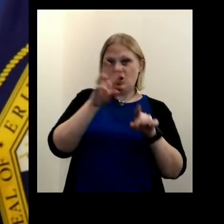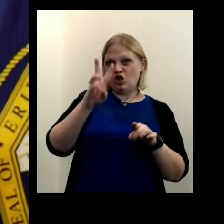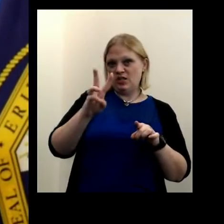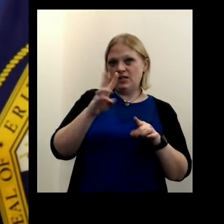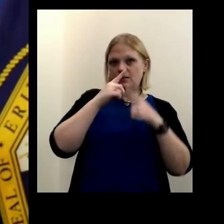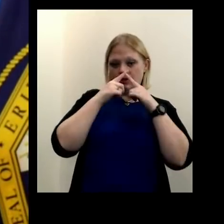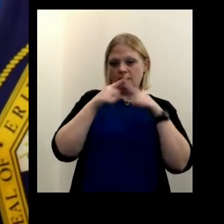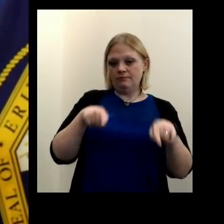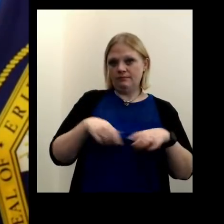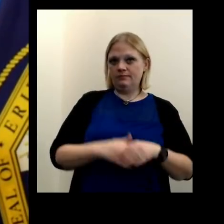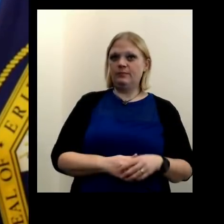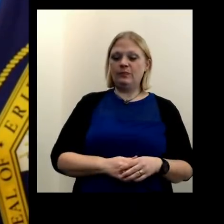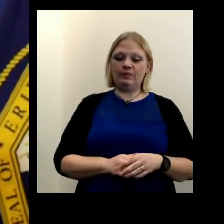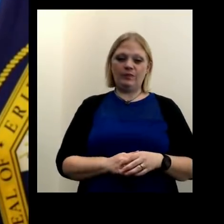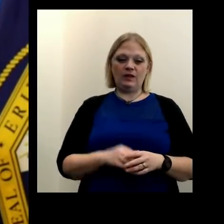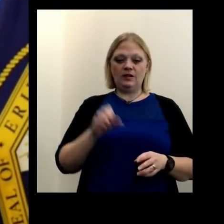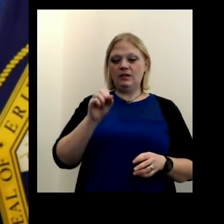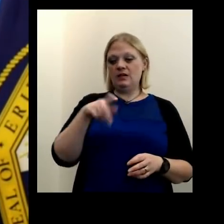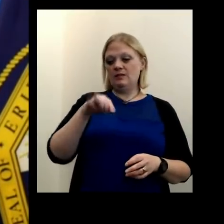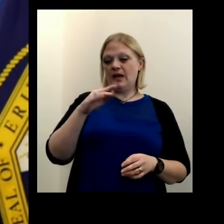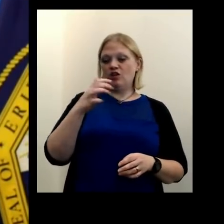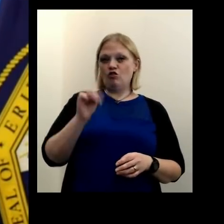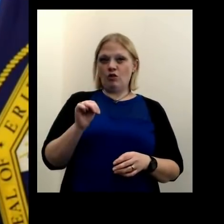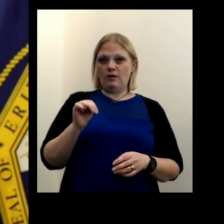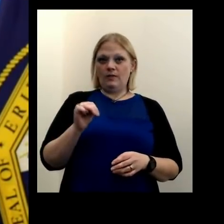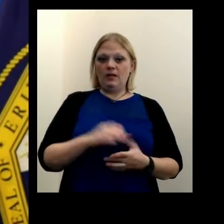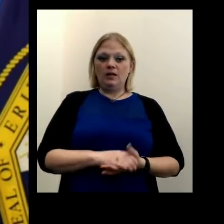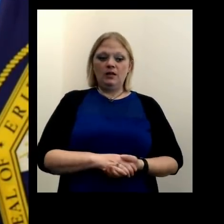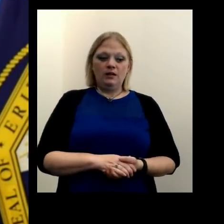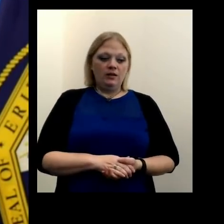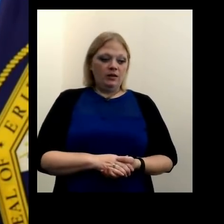yourself. Spectrum News, Erin Ty.